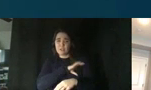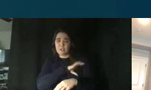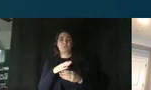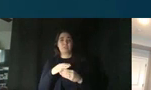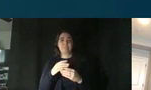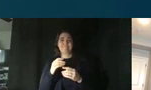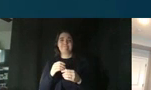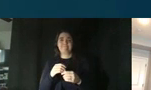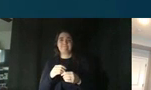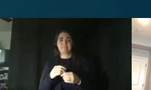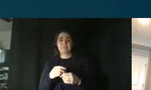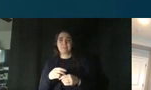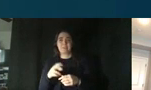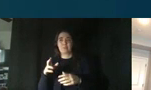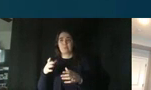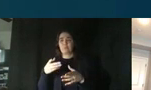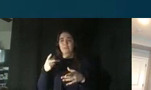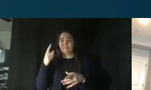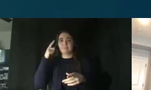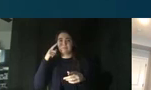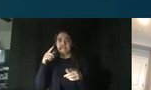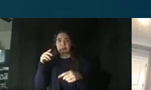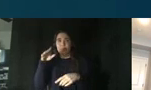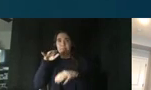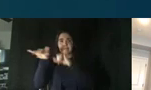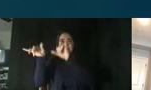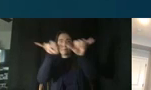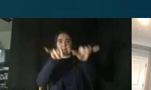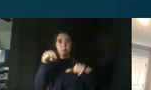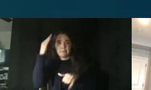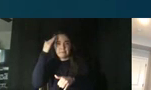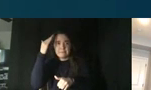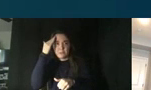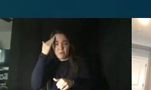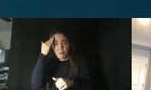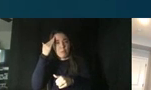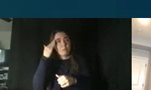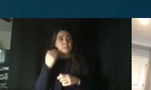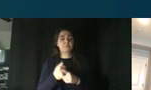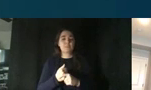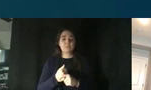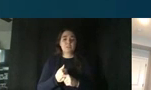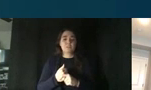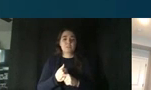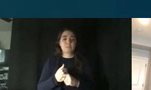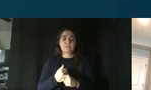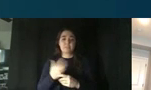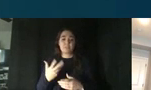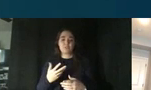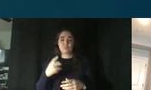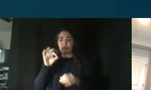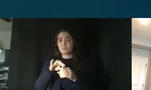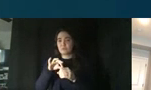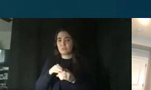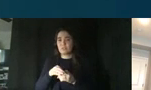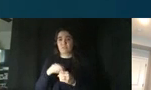they might be unaware of. Yes. There's lots of votes for amplifying their voices.